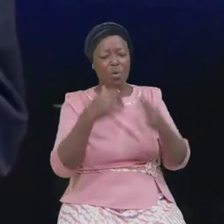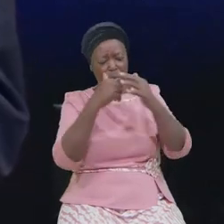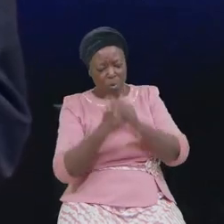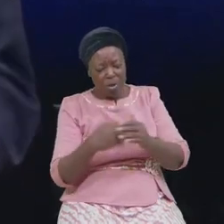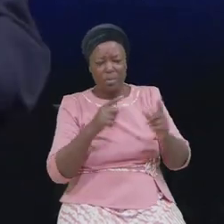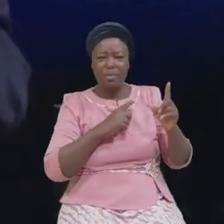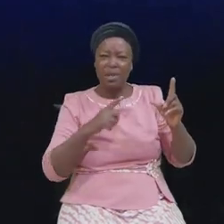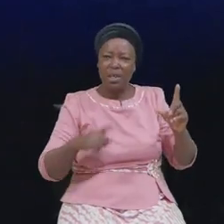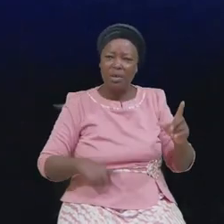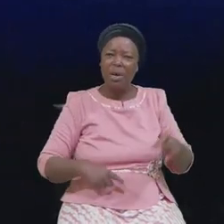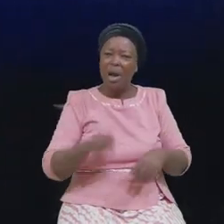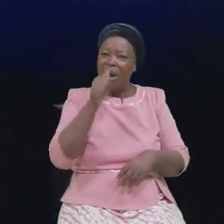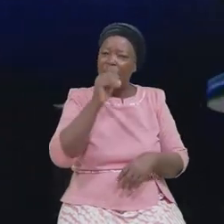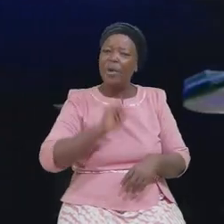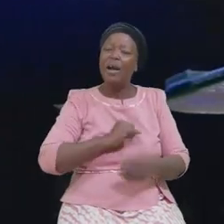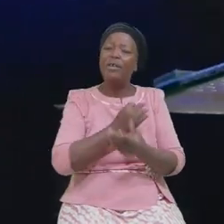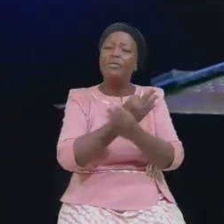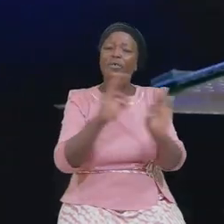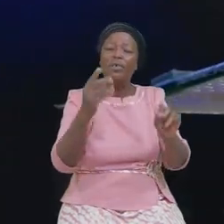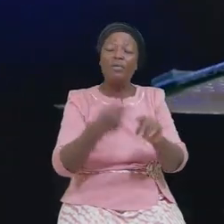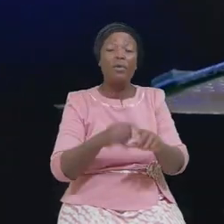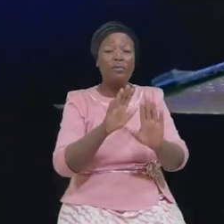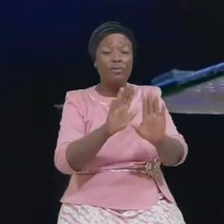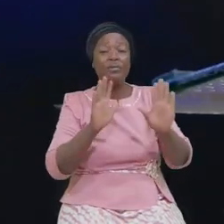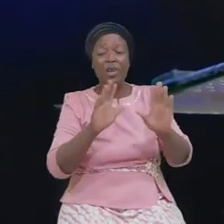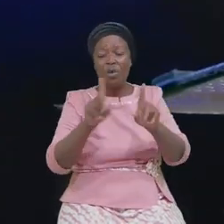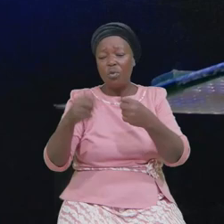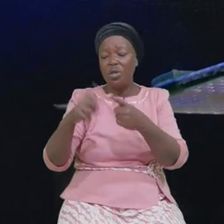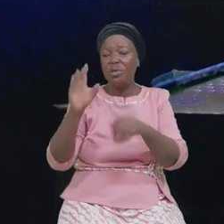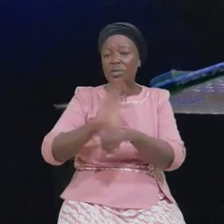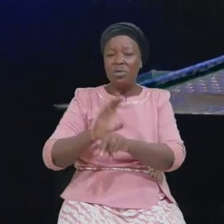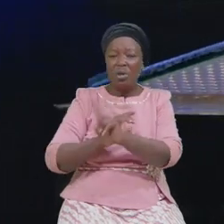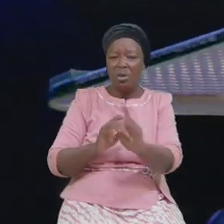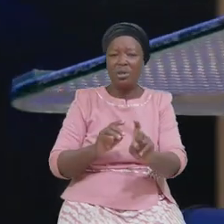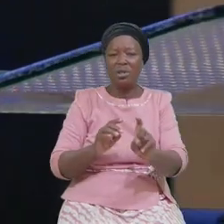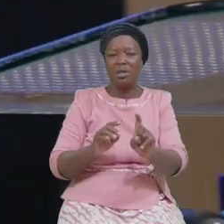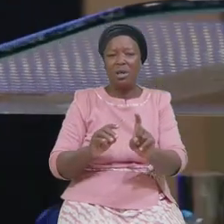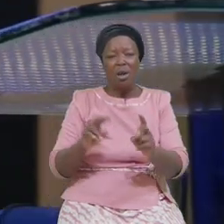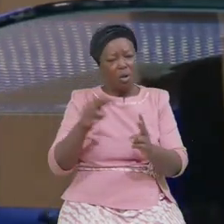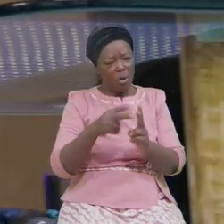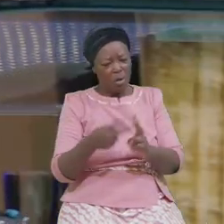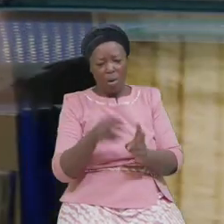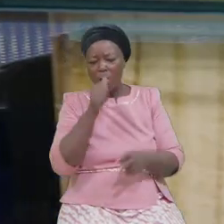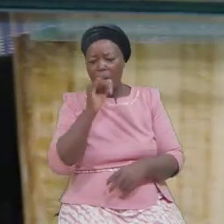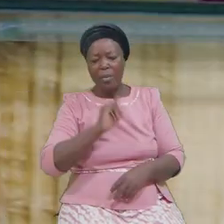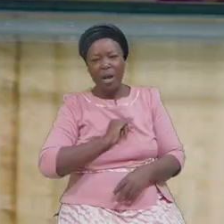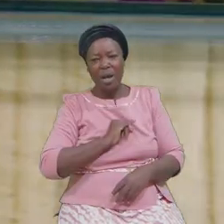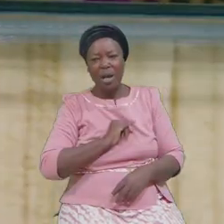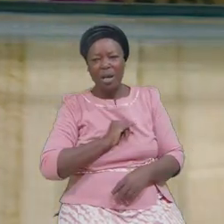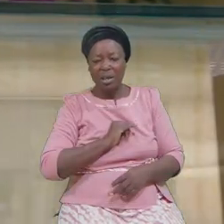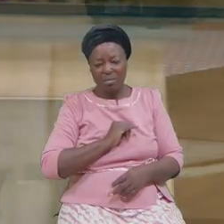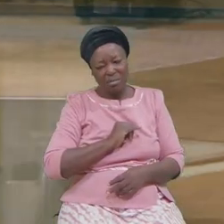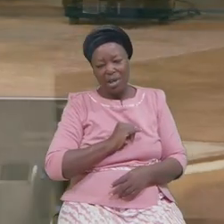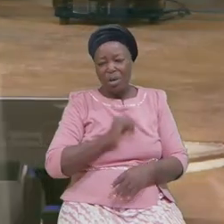Lord. Am I free from fear going to church? Or am I, I'll walk